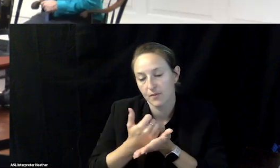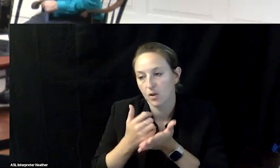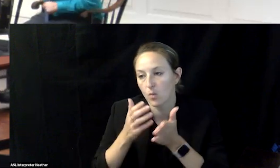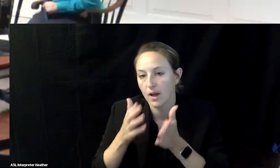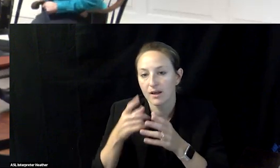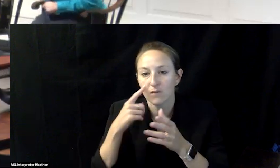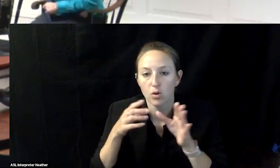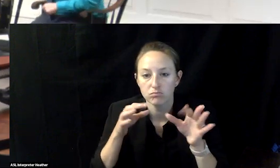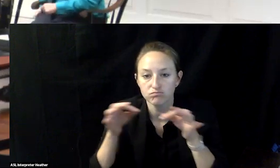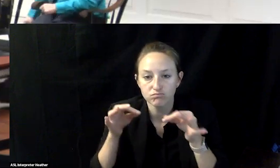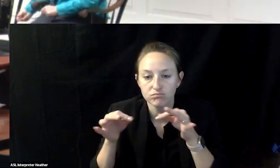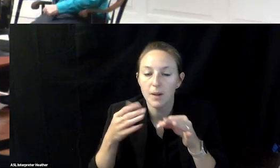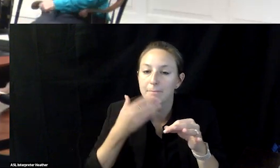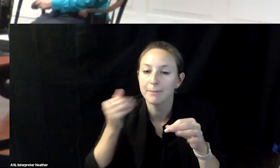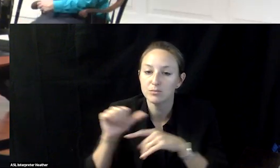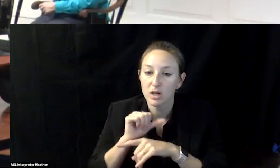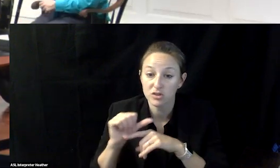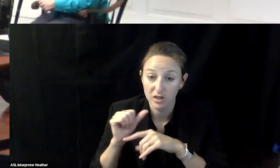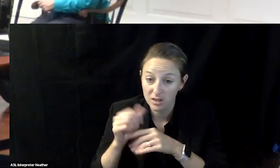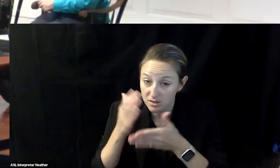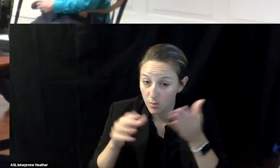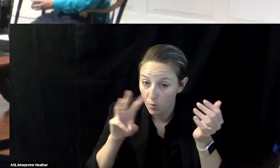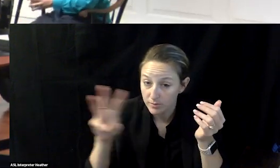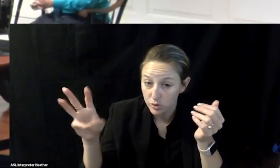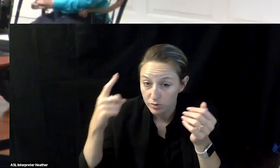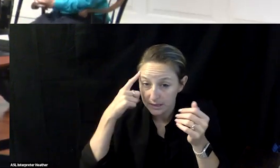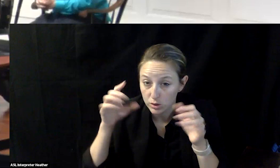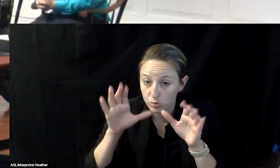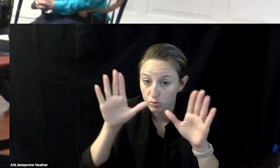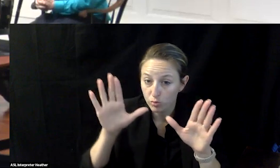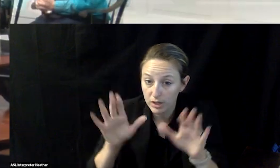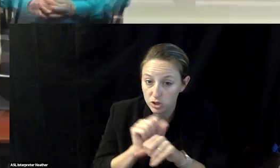high traffic websites you think are doing a great job with accessibility?